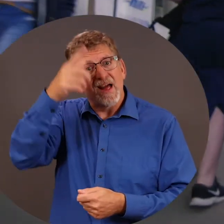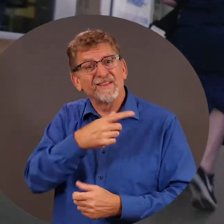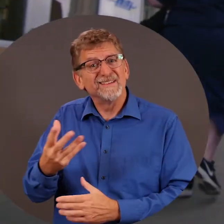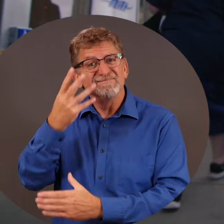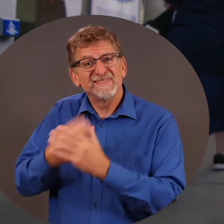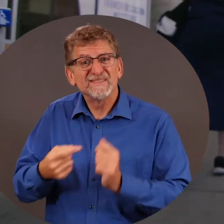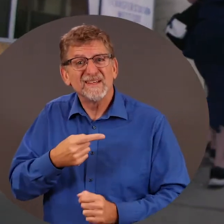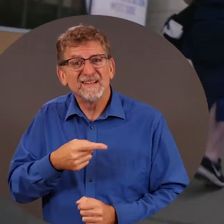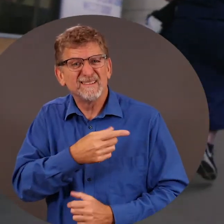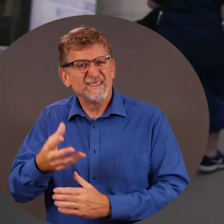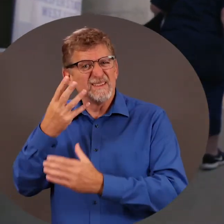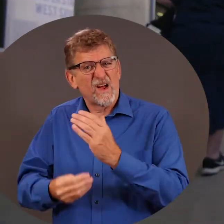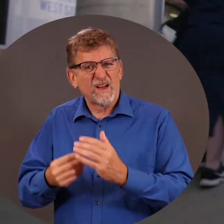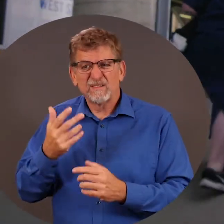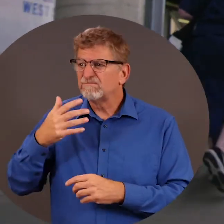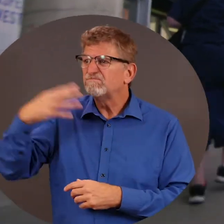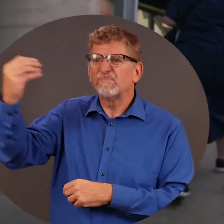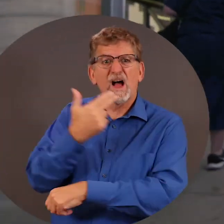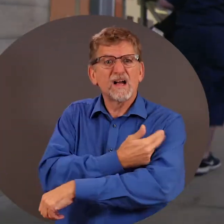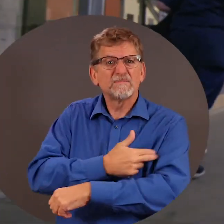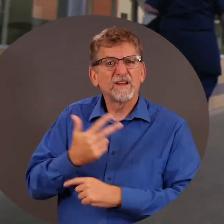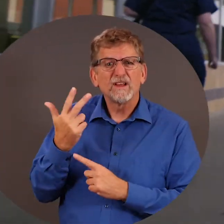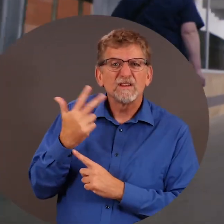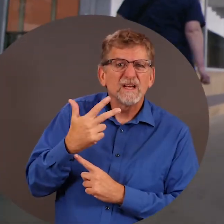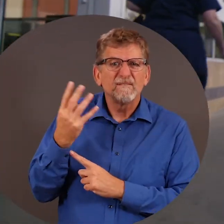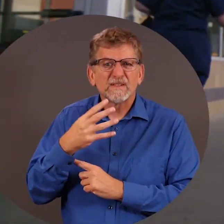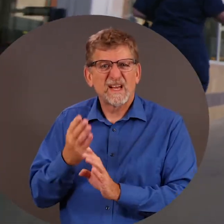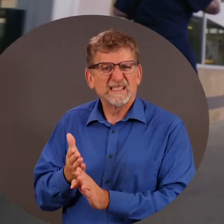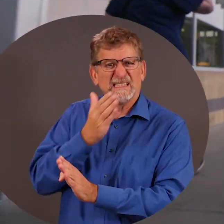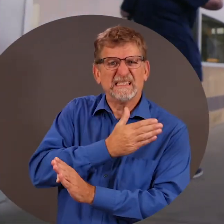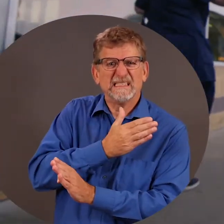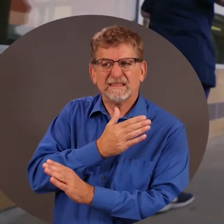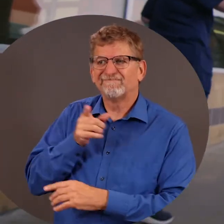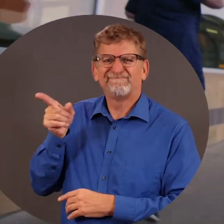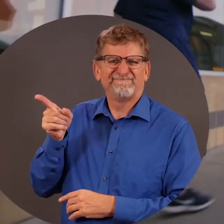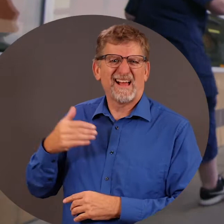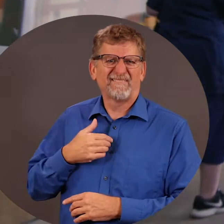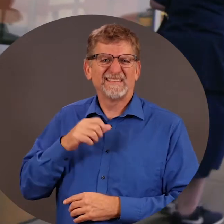He had gone in the hospital 3 or 4 days before that. He had stage 4 cancer. And